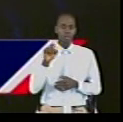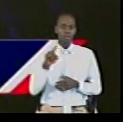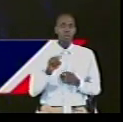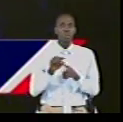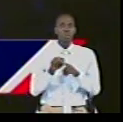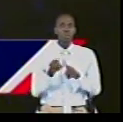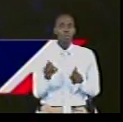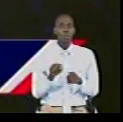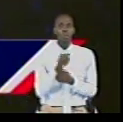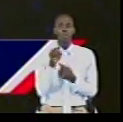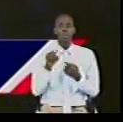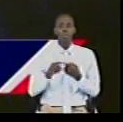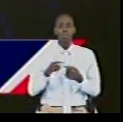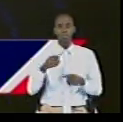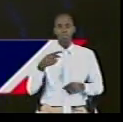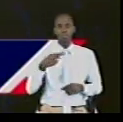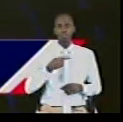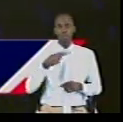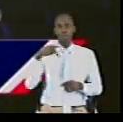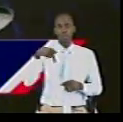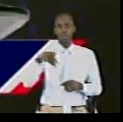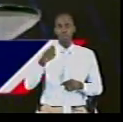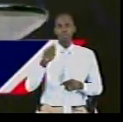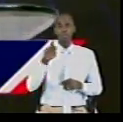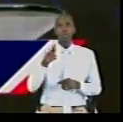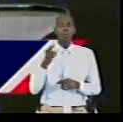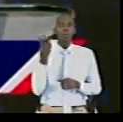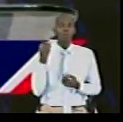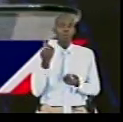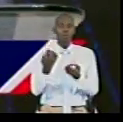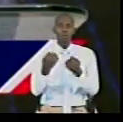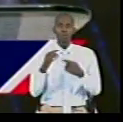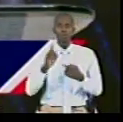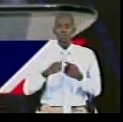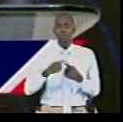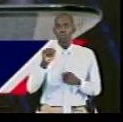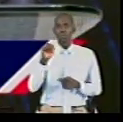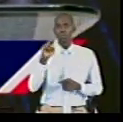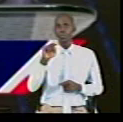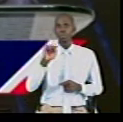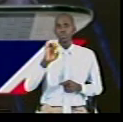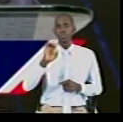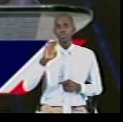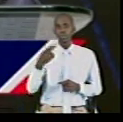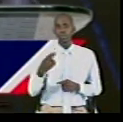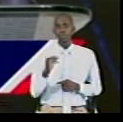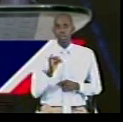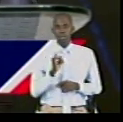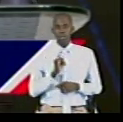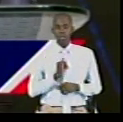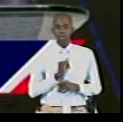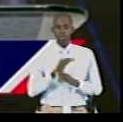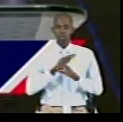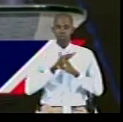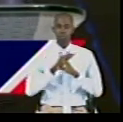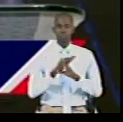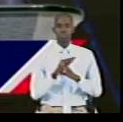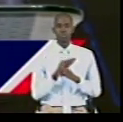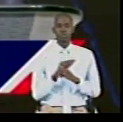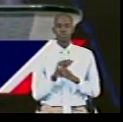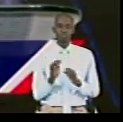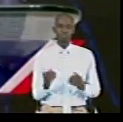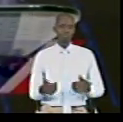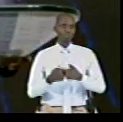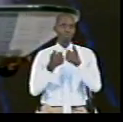Peter was come to Antioch, I withstood him to the face, because